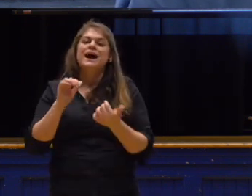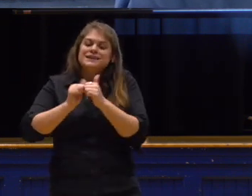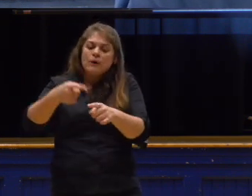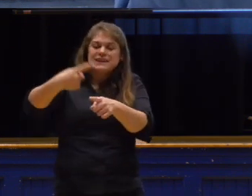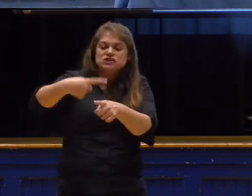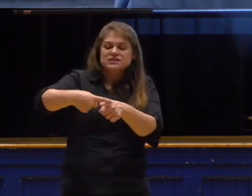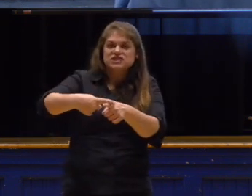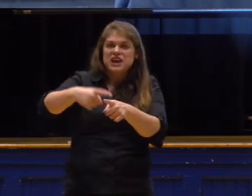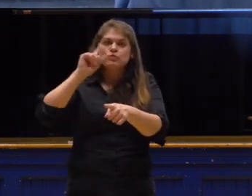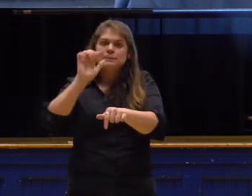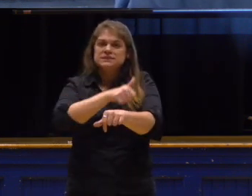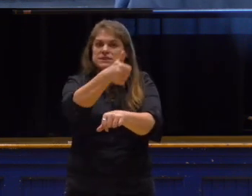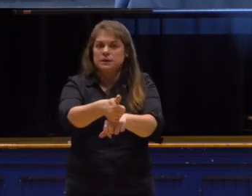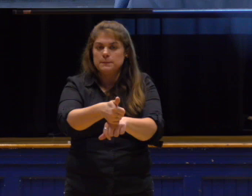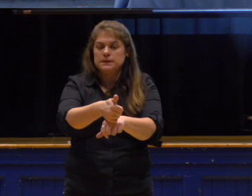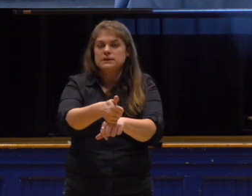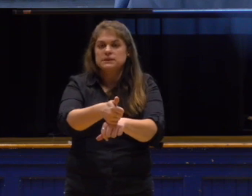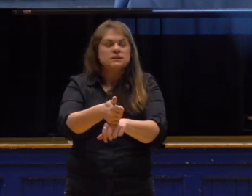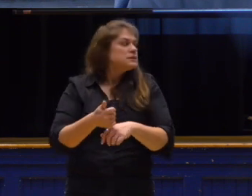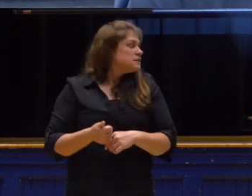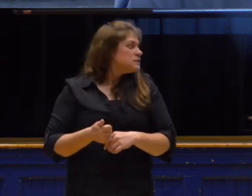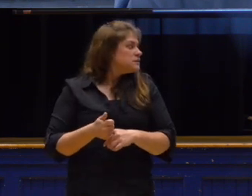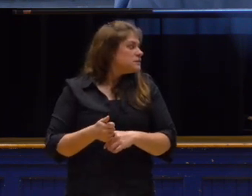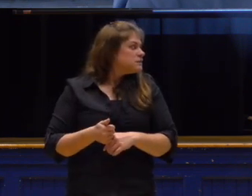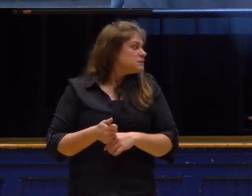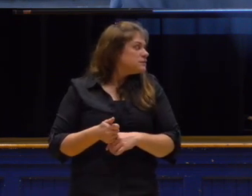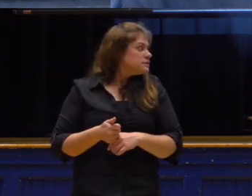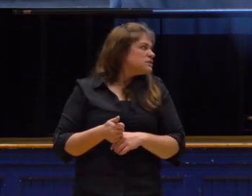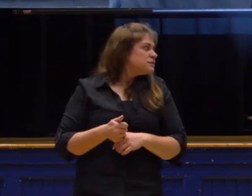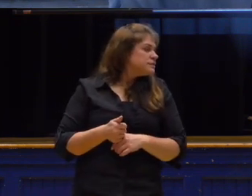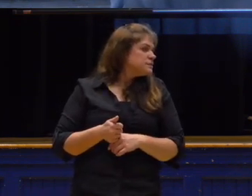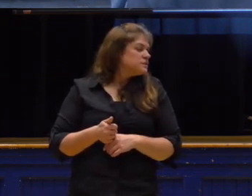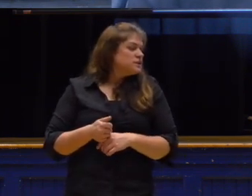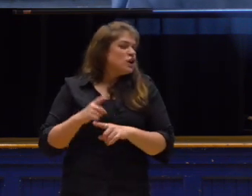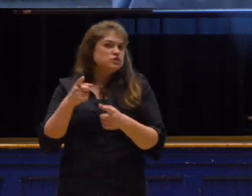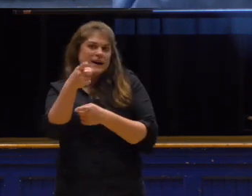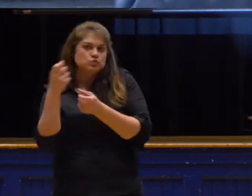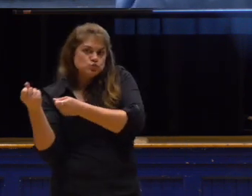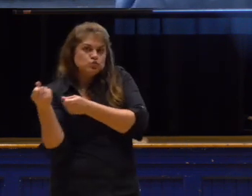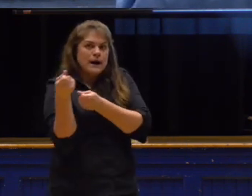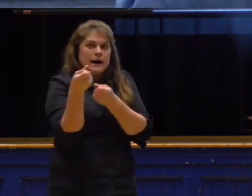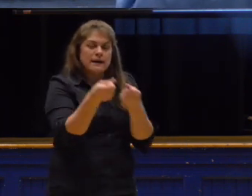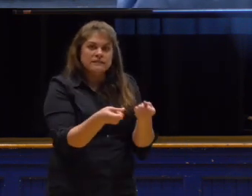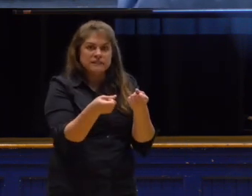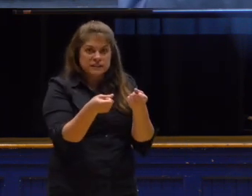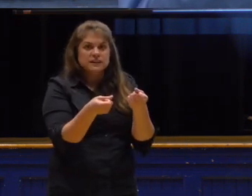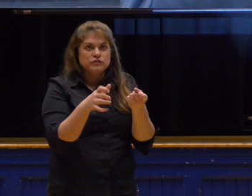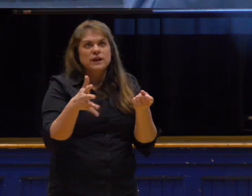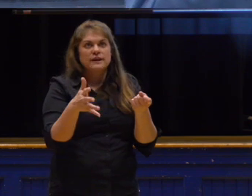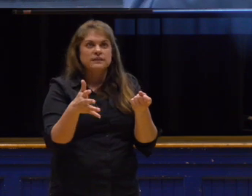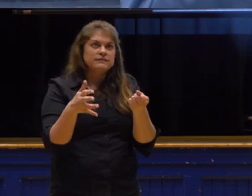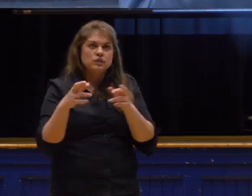way that the intersection is going to kind of be aligned, because we have a little turn bump out there. So when you approach it, you're going to kind